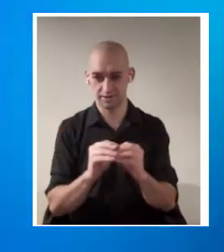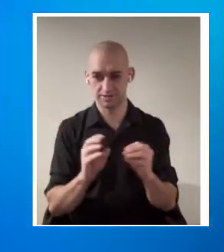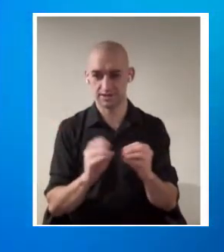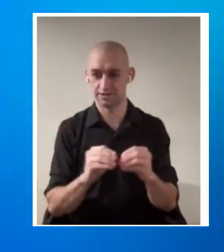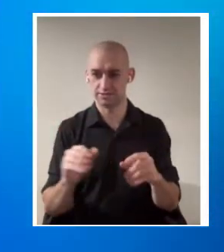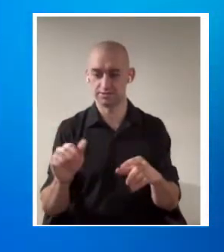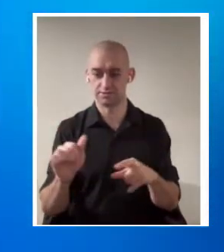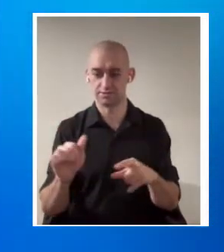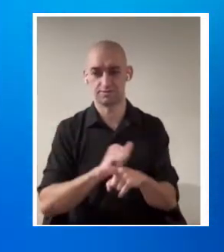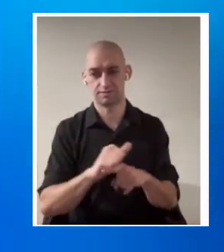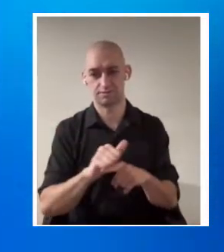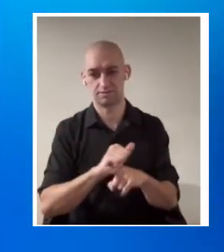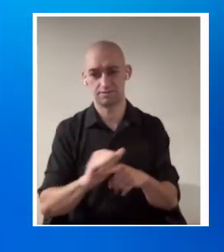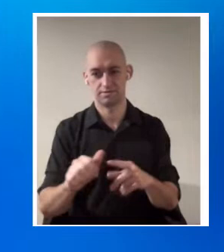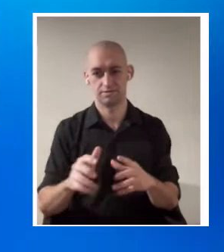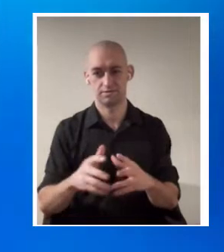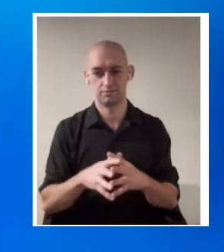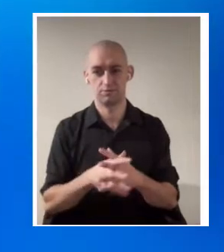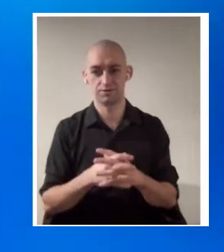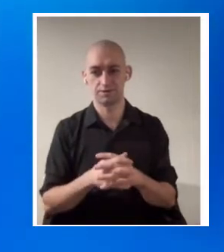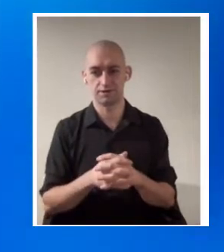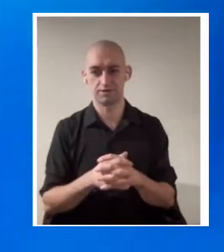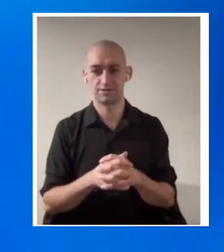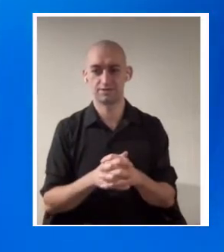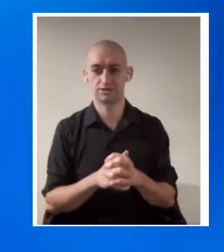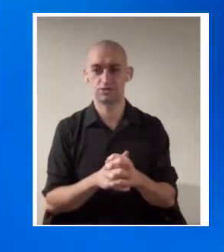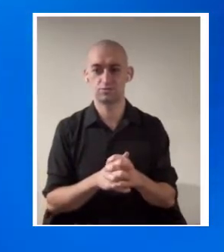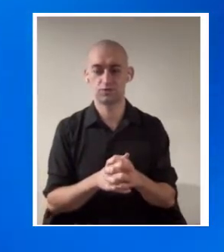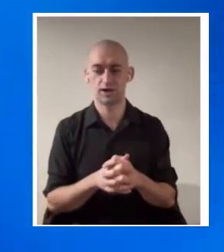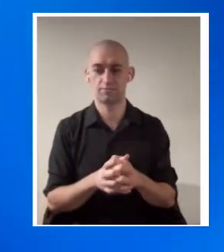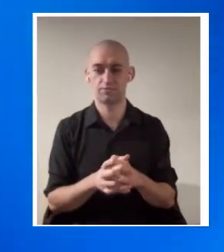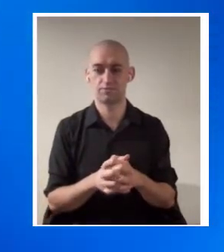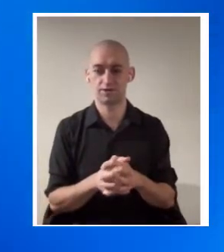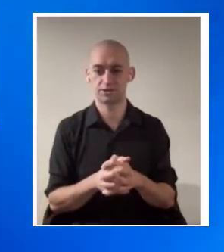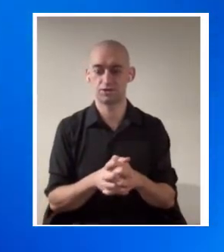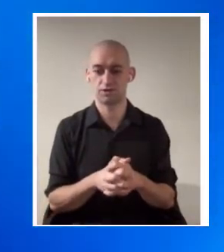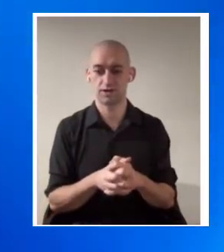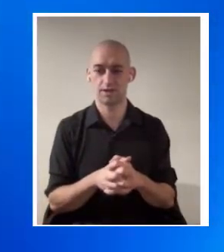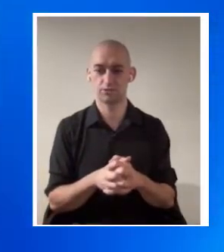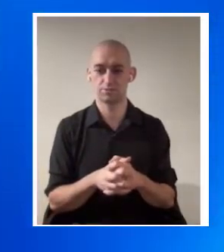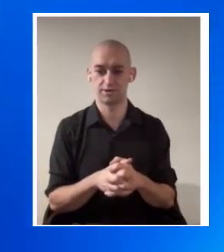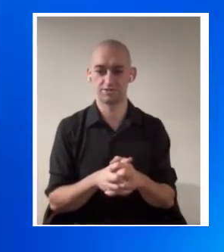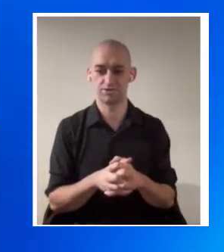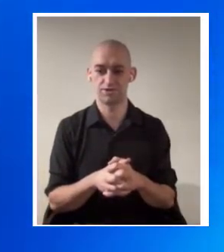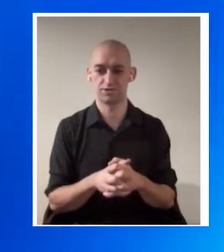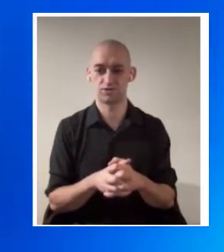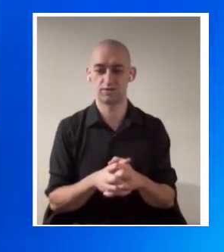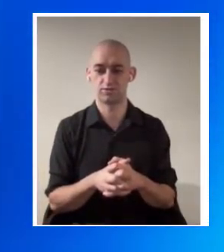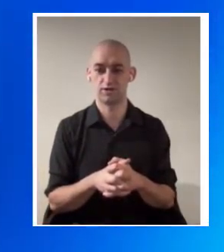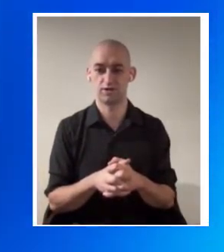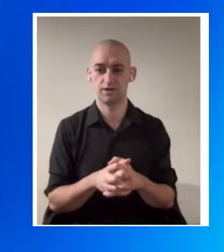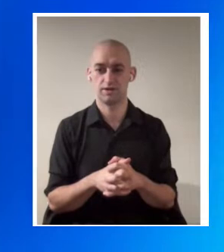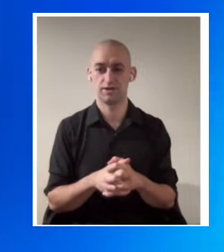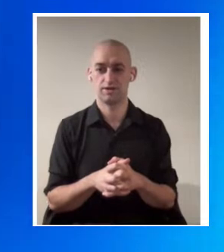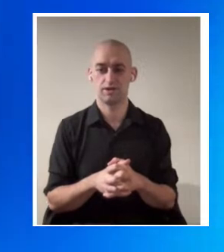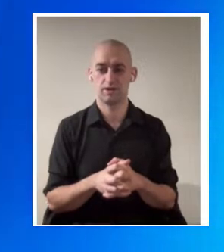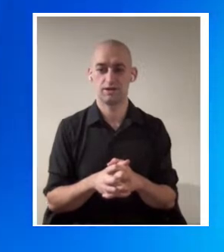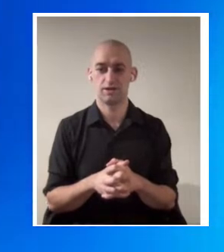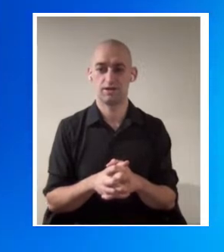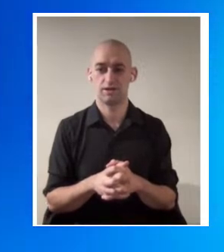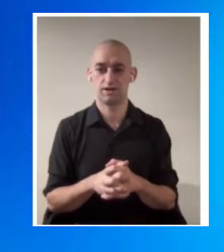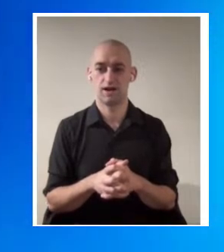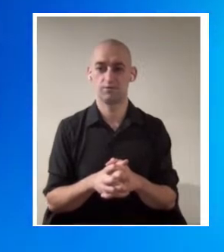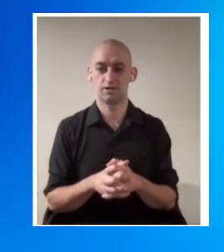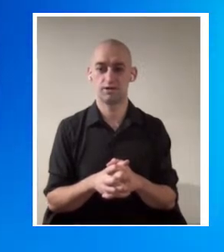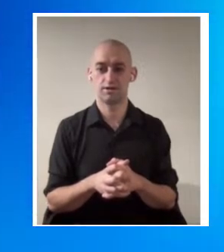here. Yep, that's good. Yep, because there's going to be a lot. So we'll But probably have